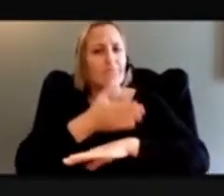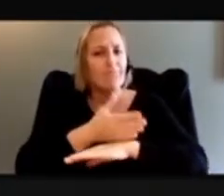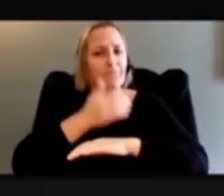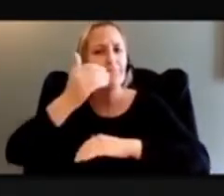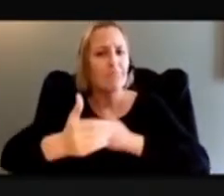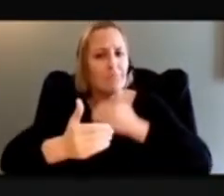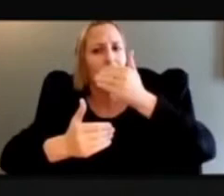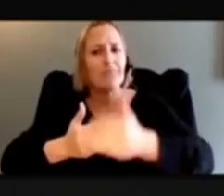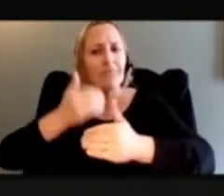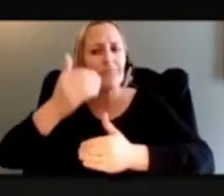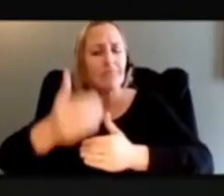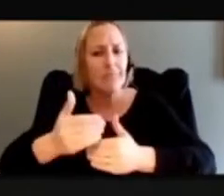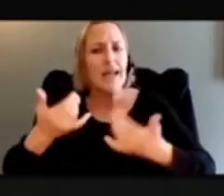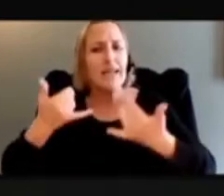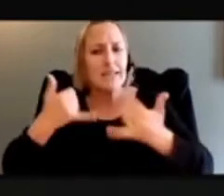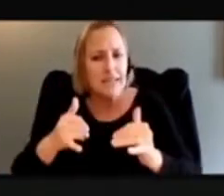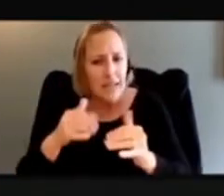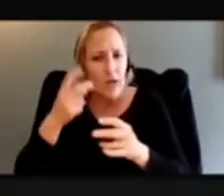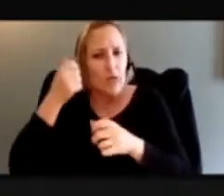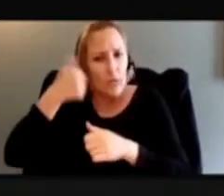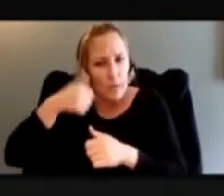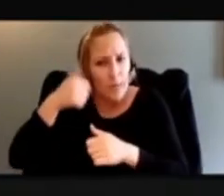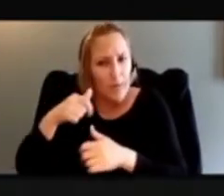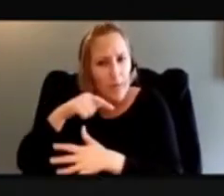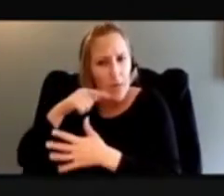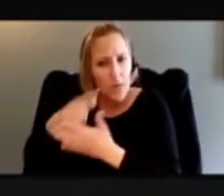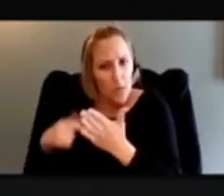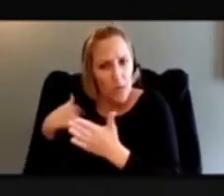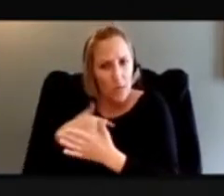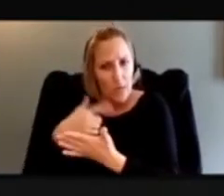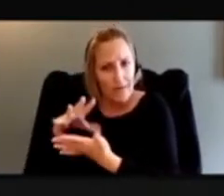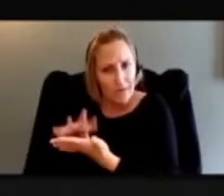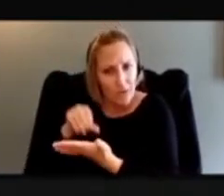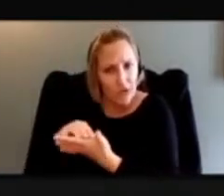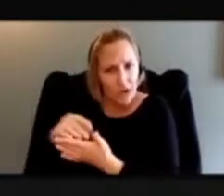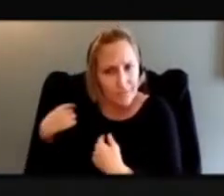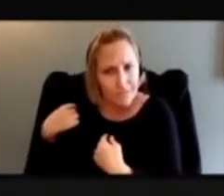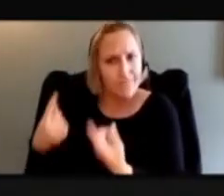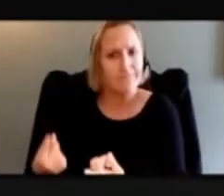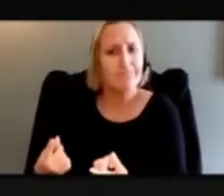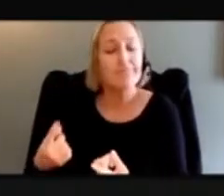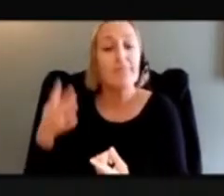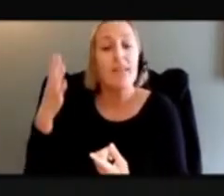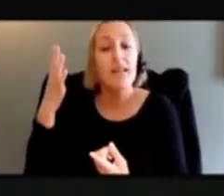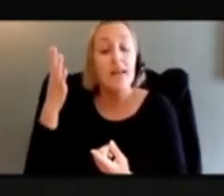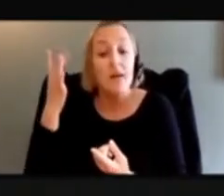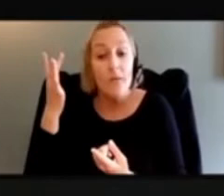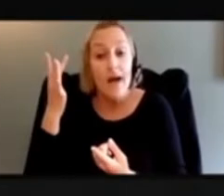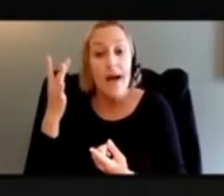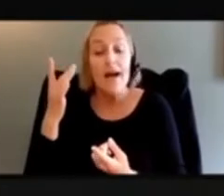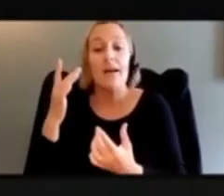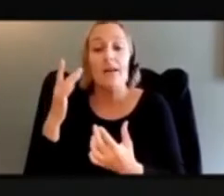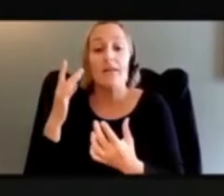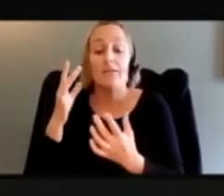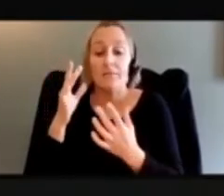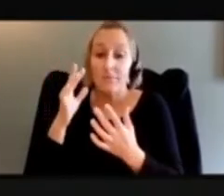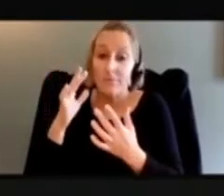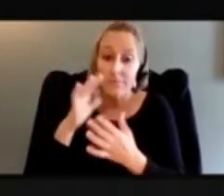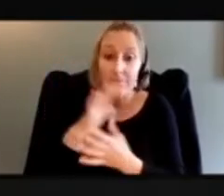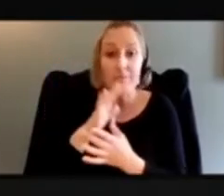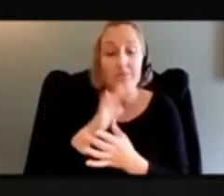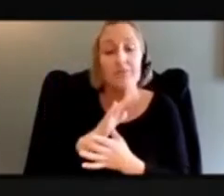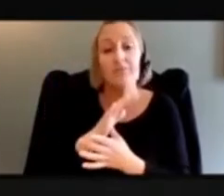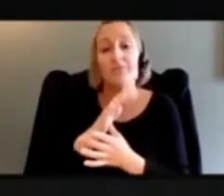forget the lessons learned? So that first and foremost, in all of our actions, we have